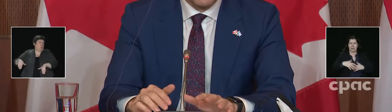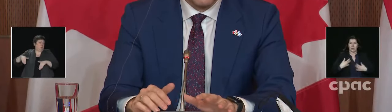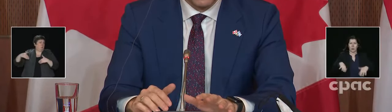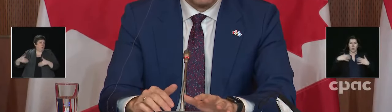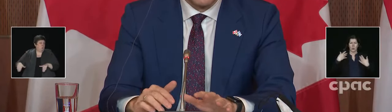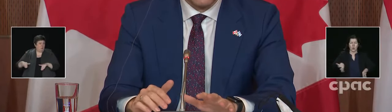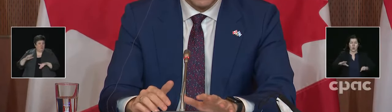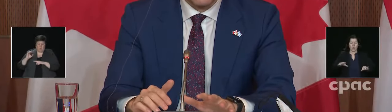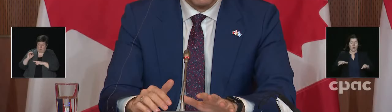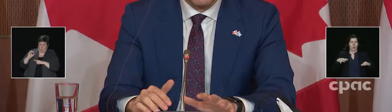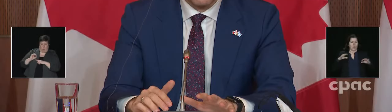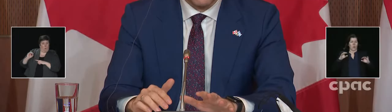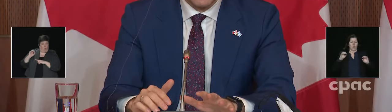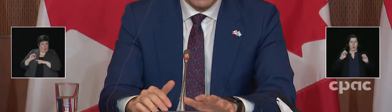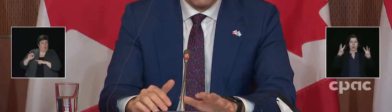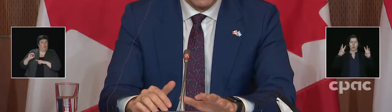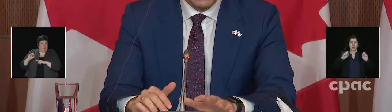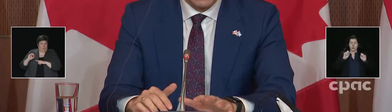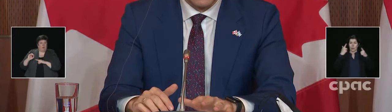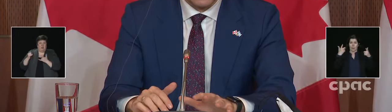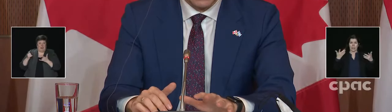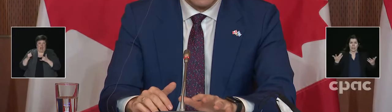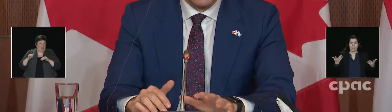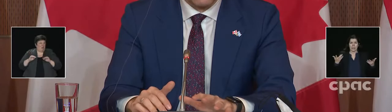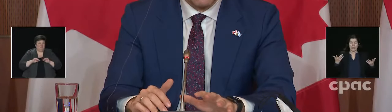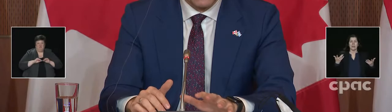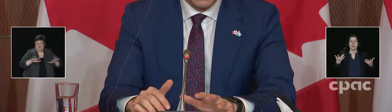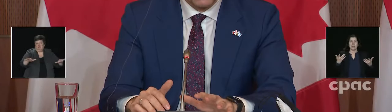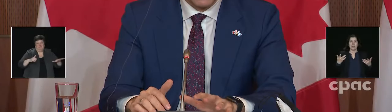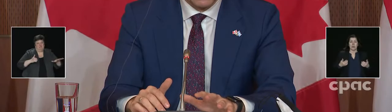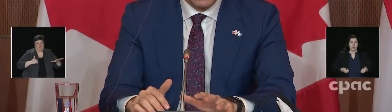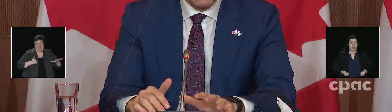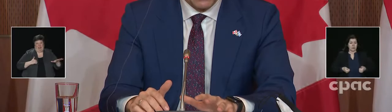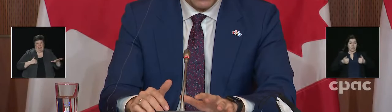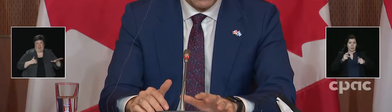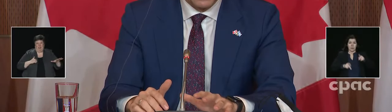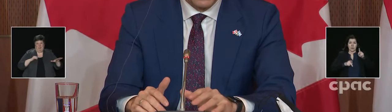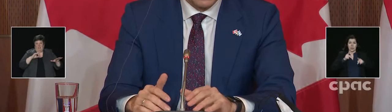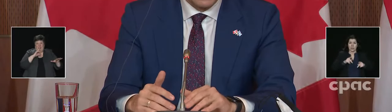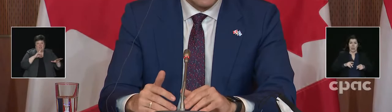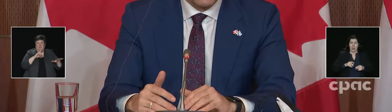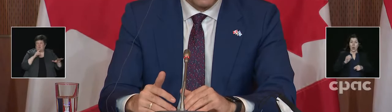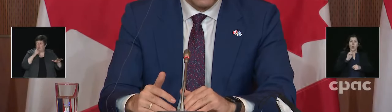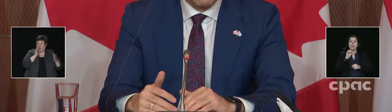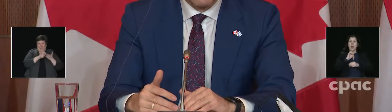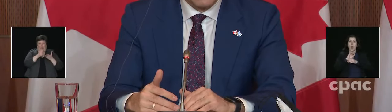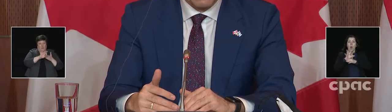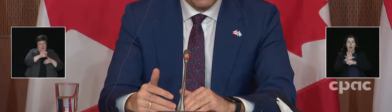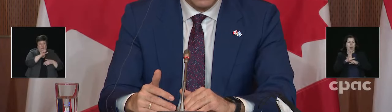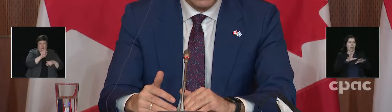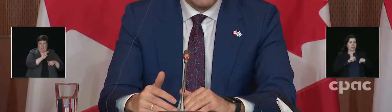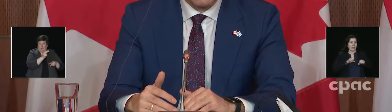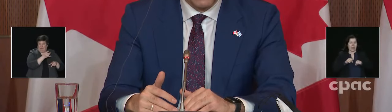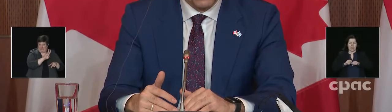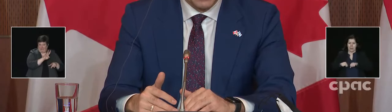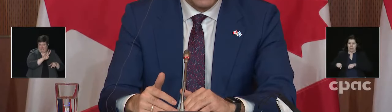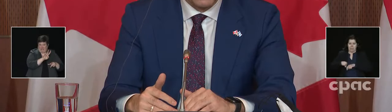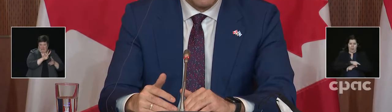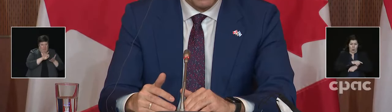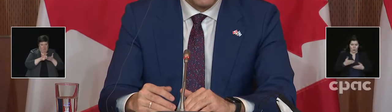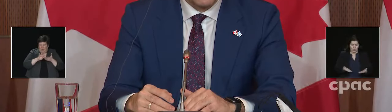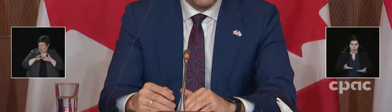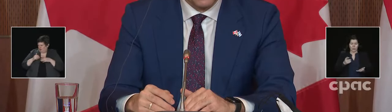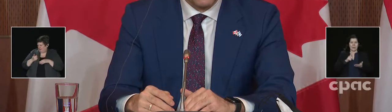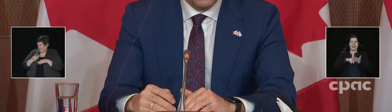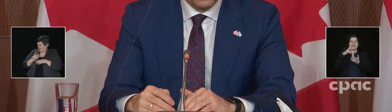more Omicron-infected people now in Canada as of January the 17th, as they were obviously a few weeks